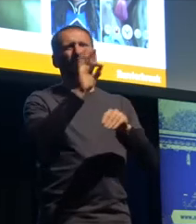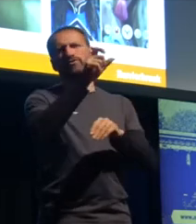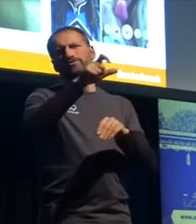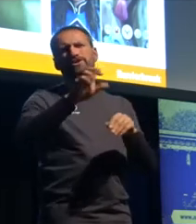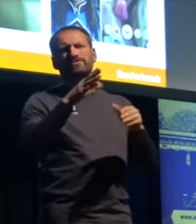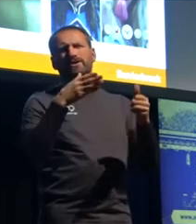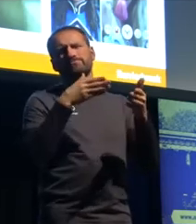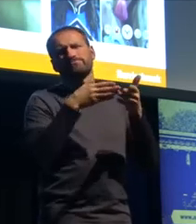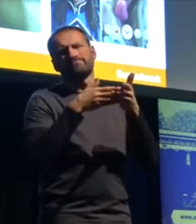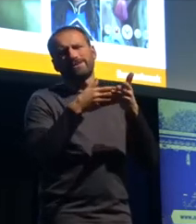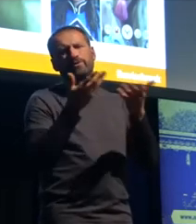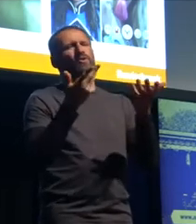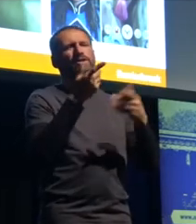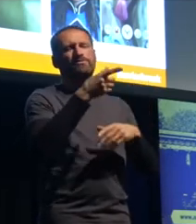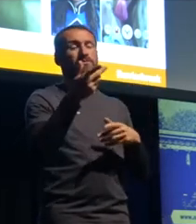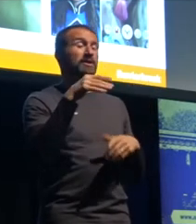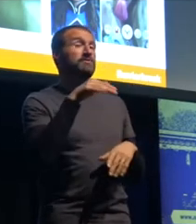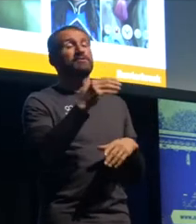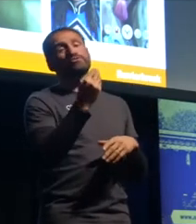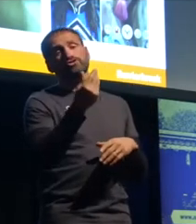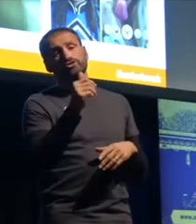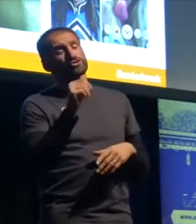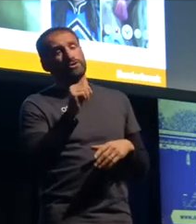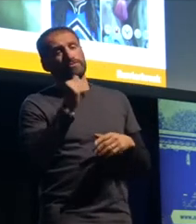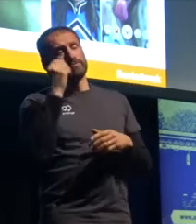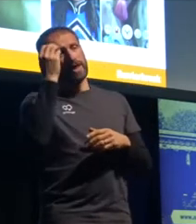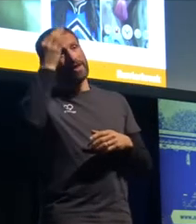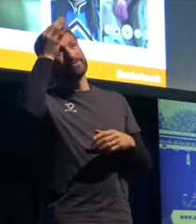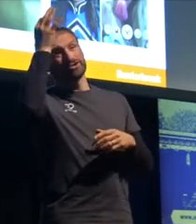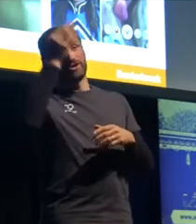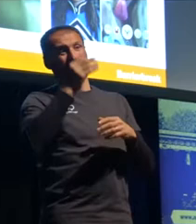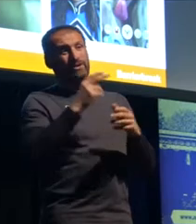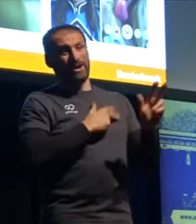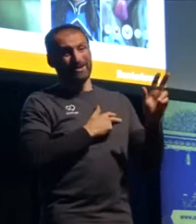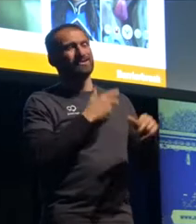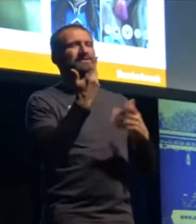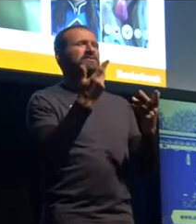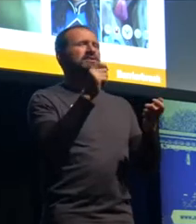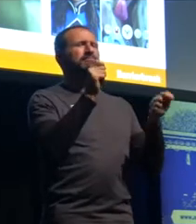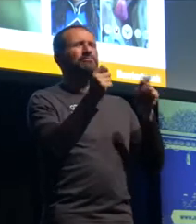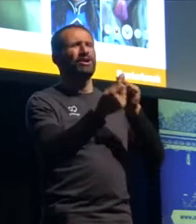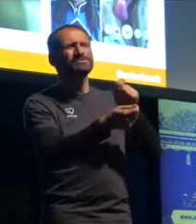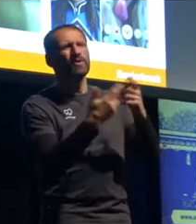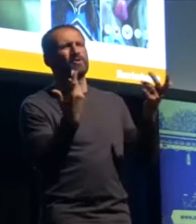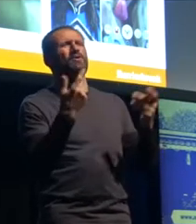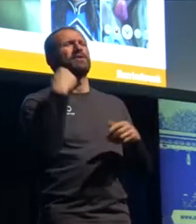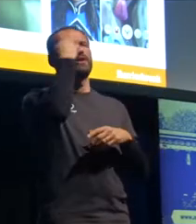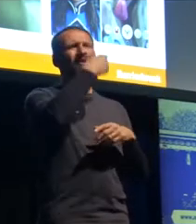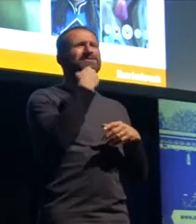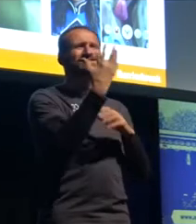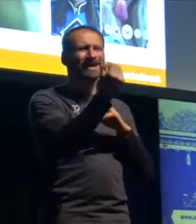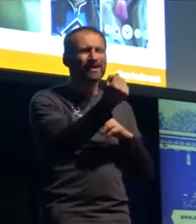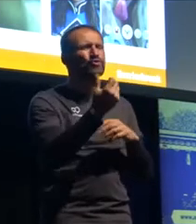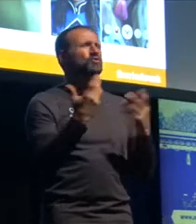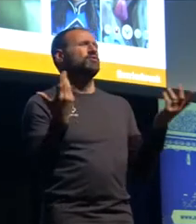have some kind of marker and you do some kind of manipulation over there, or you do some kind of facial detection and have some